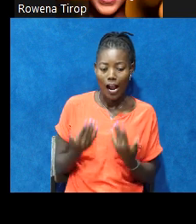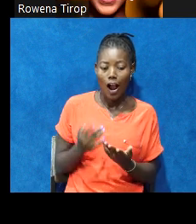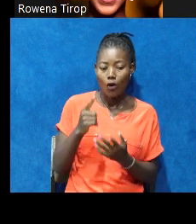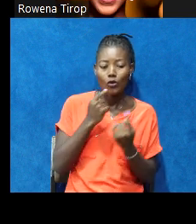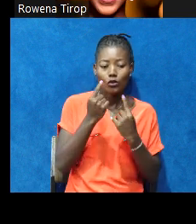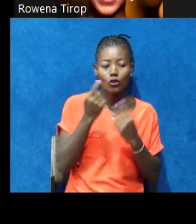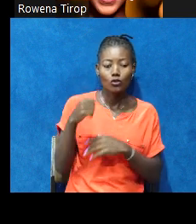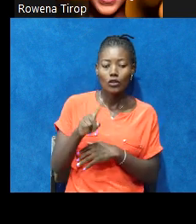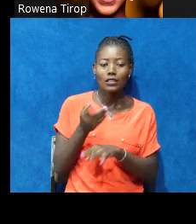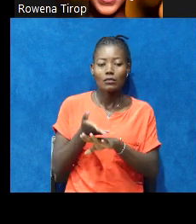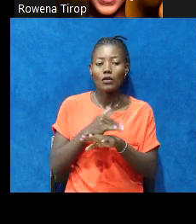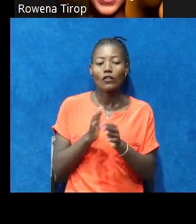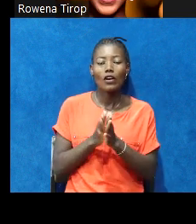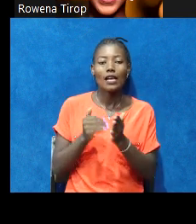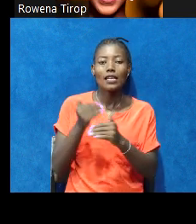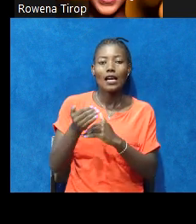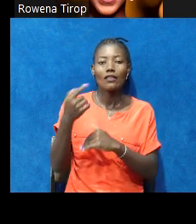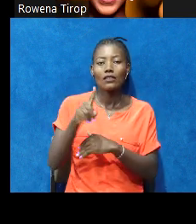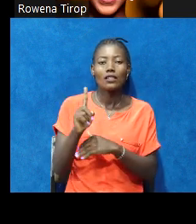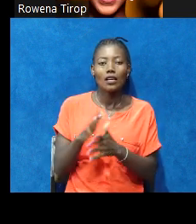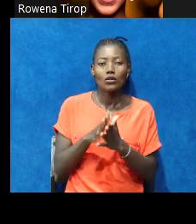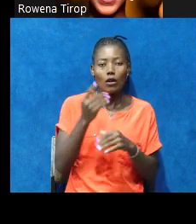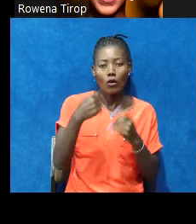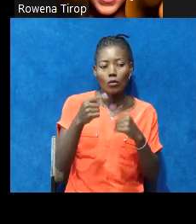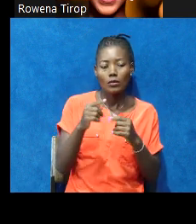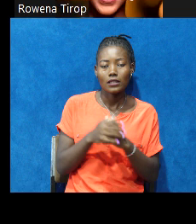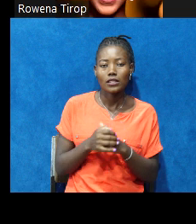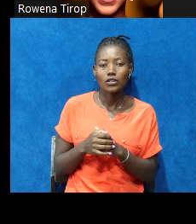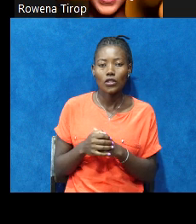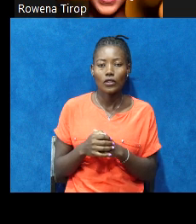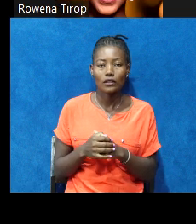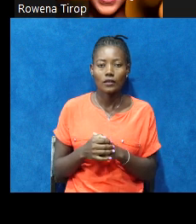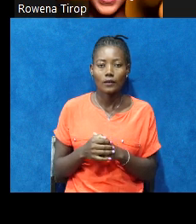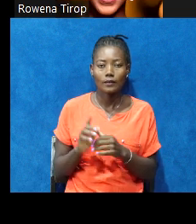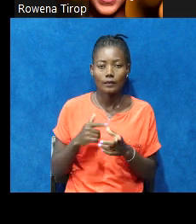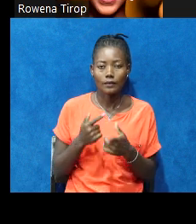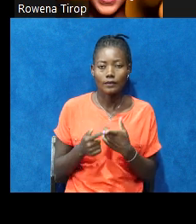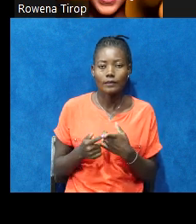to yourself before, during, or after your games and matches?